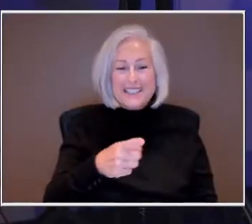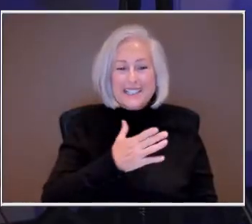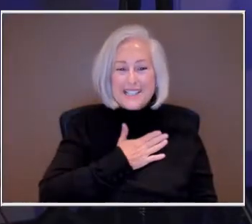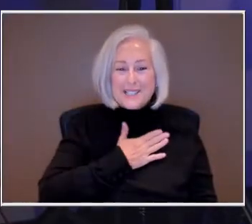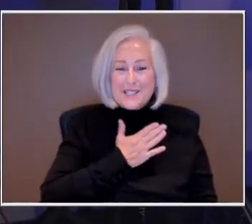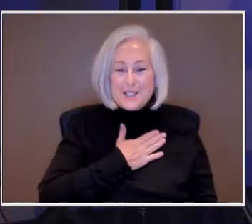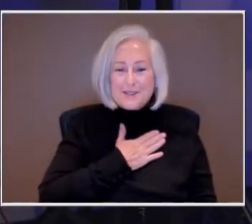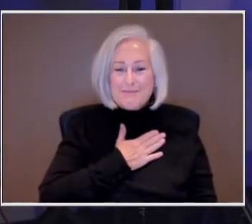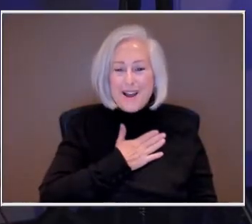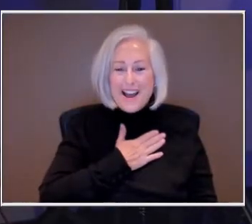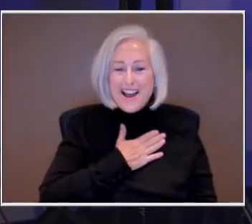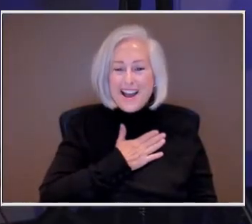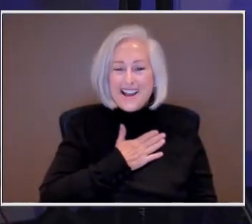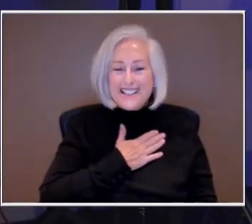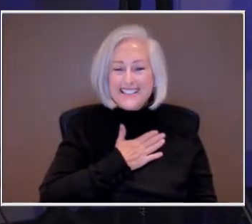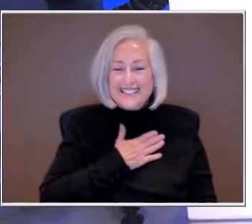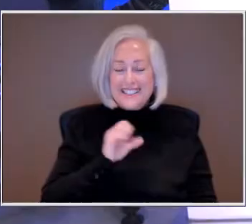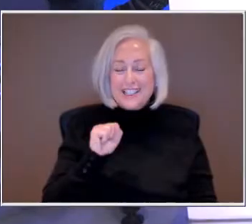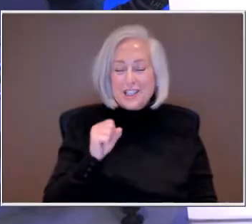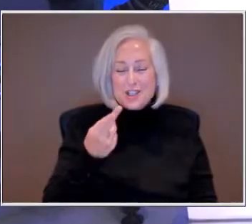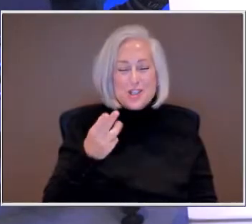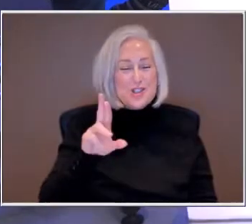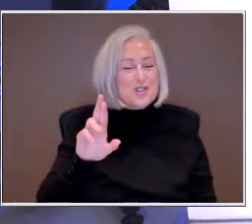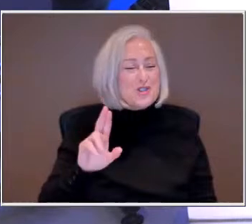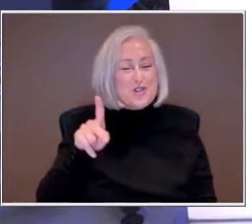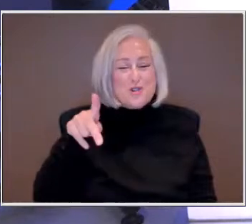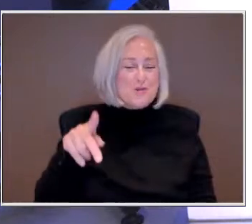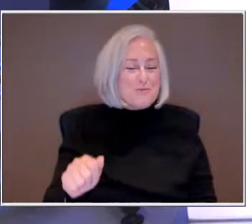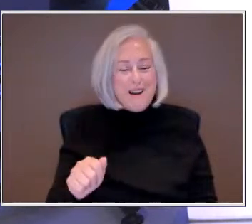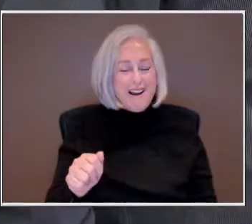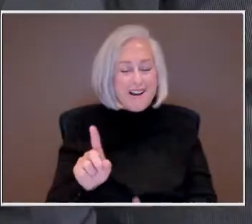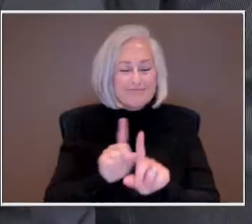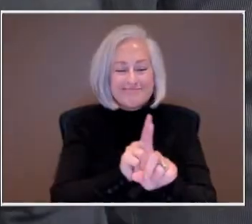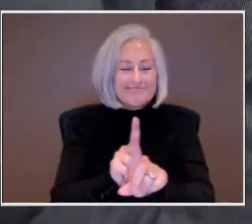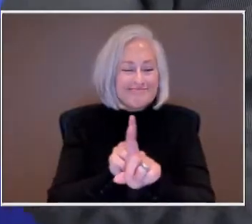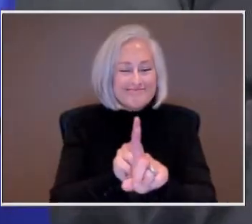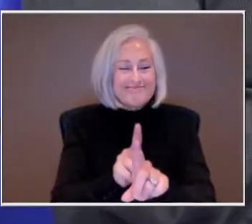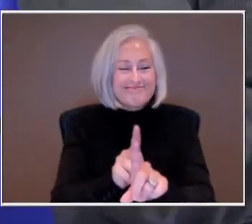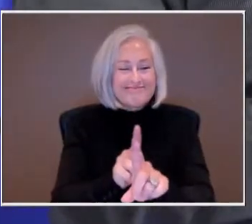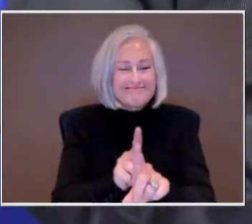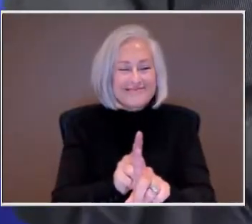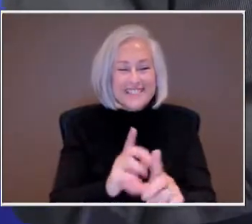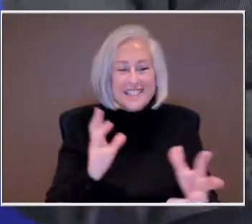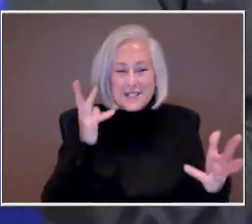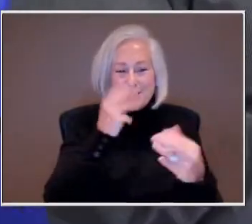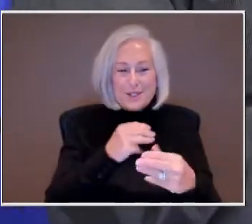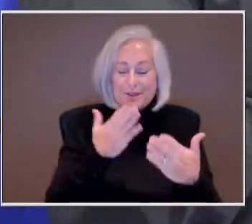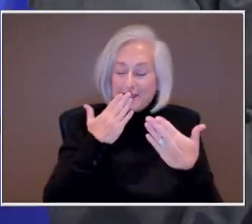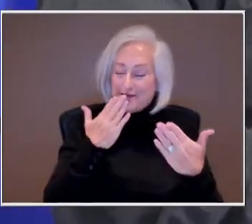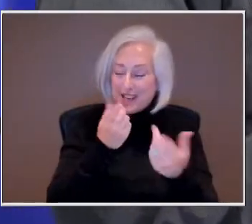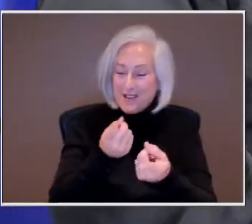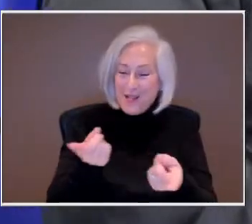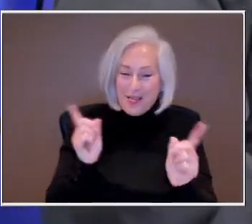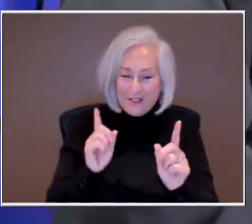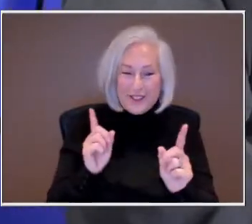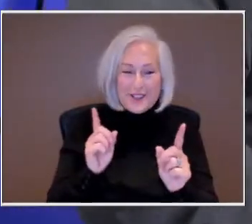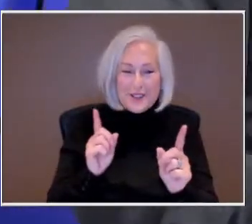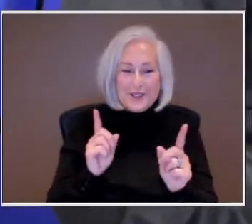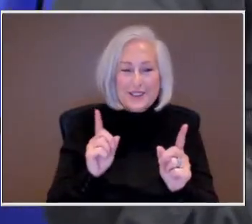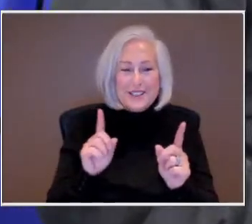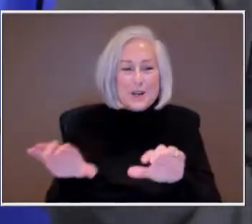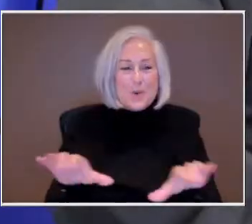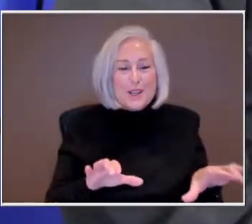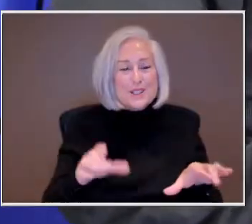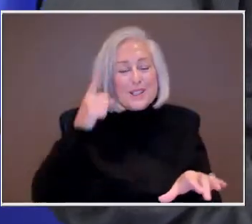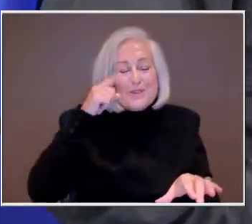Sherpa, if you will, my Sherpa up the journey of life. So beautiful. And I want to thank all of you what you've done for my son.